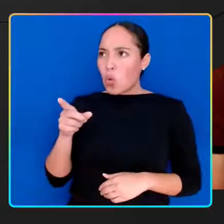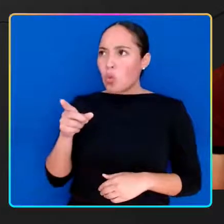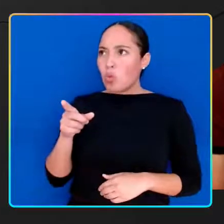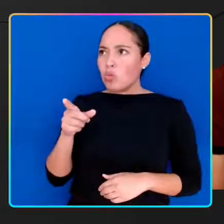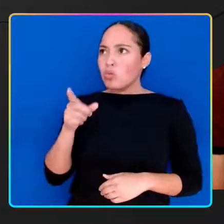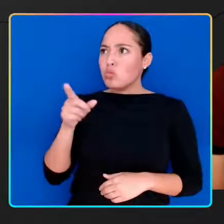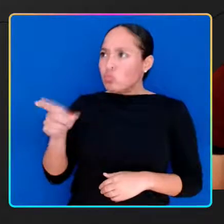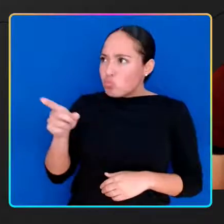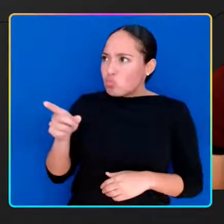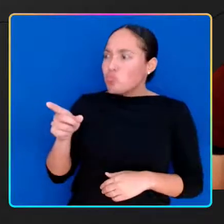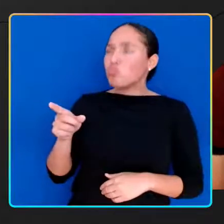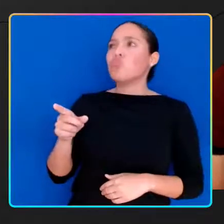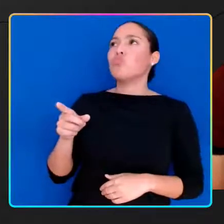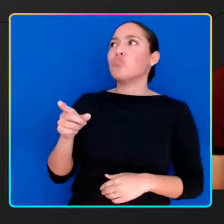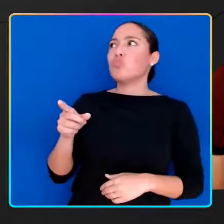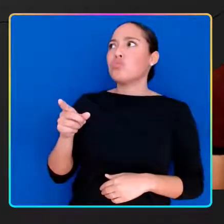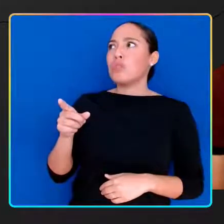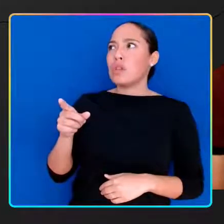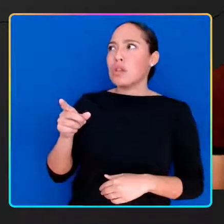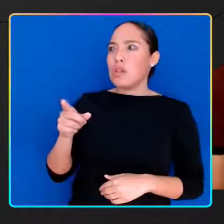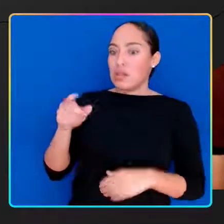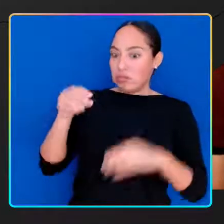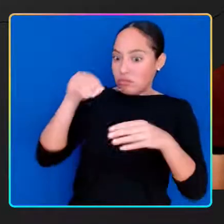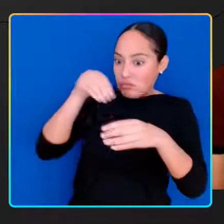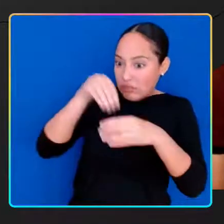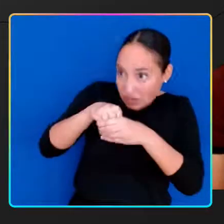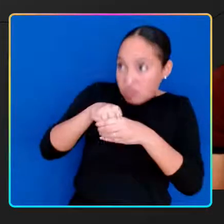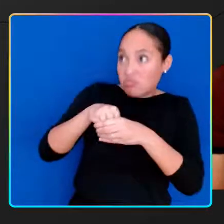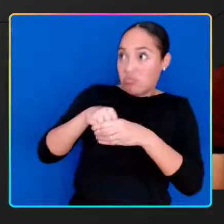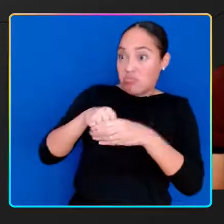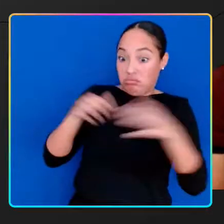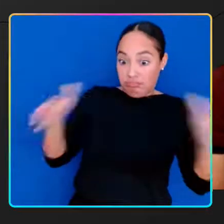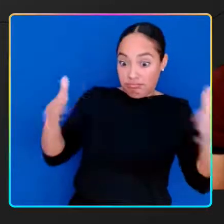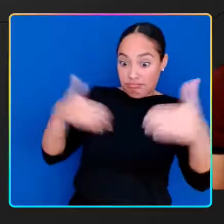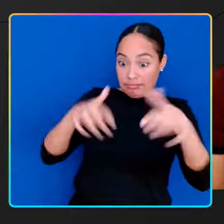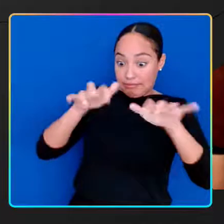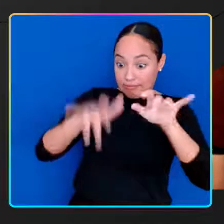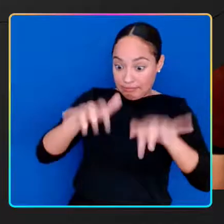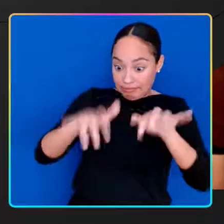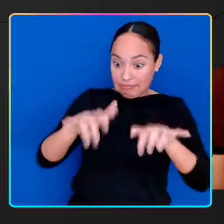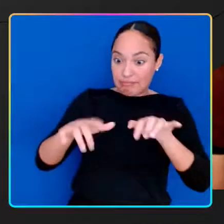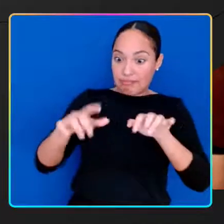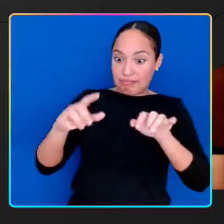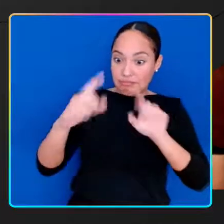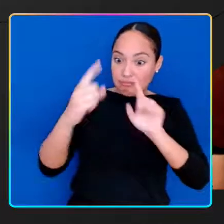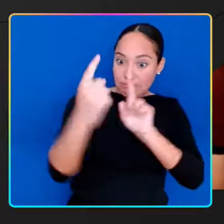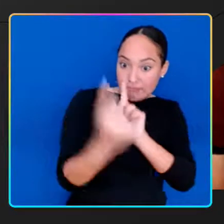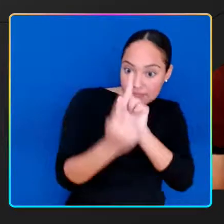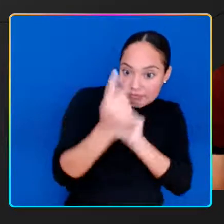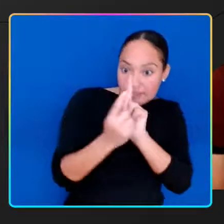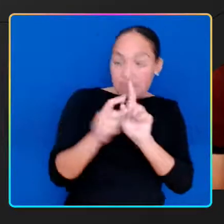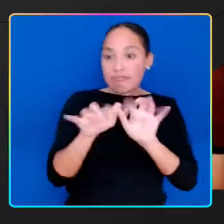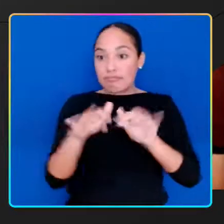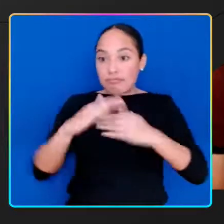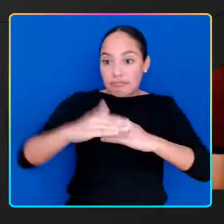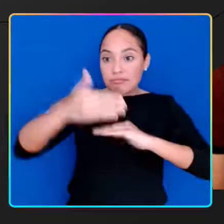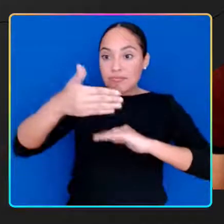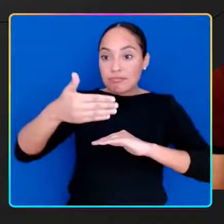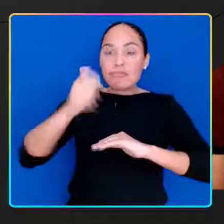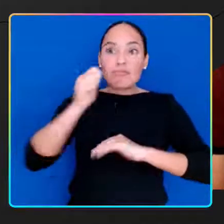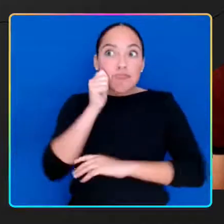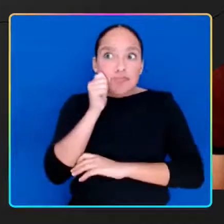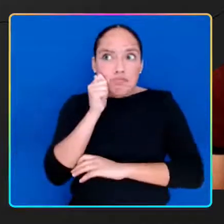in the office. I know we talked about it. A time zone is a consideration. I think we talked a little bit about how that makes your job so